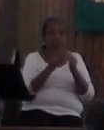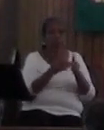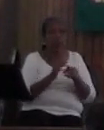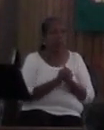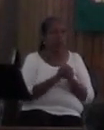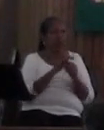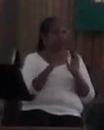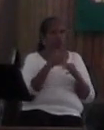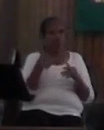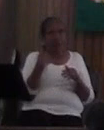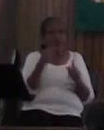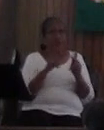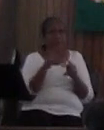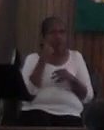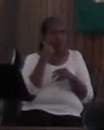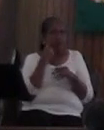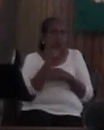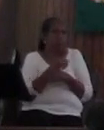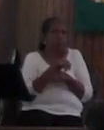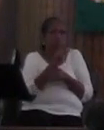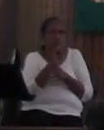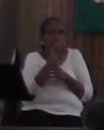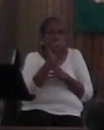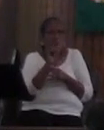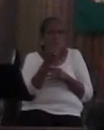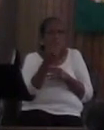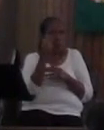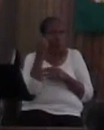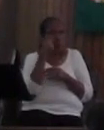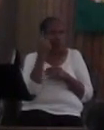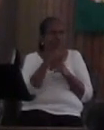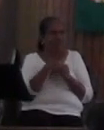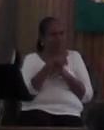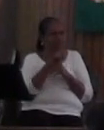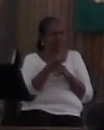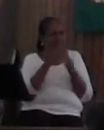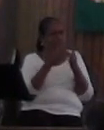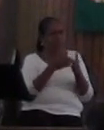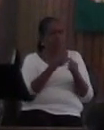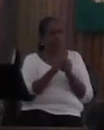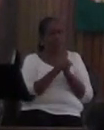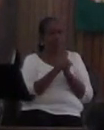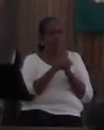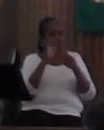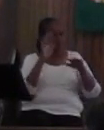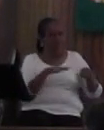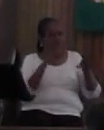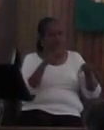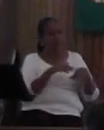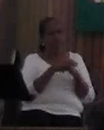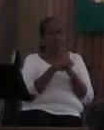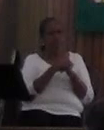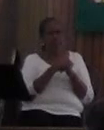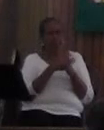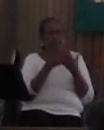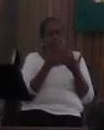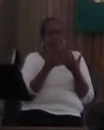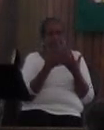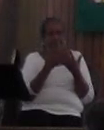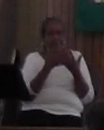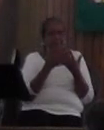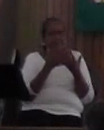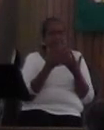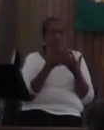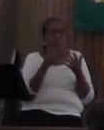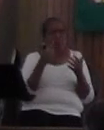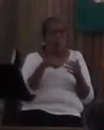thought he was crazy. A boat? You need a boat? Rain? Look how far we are even from